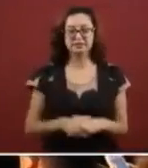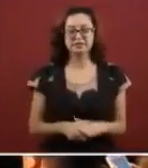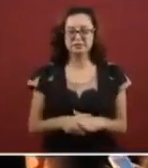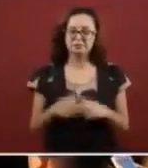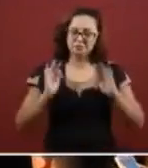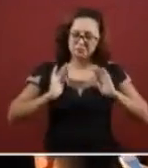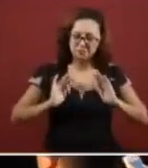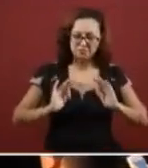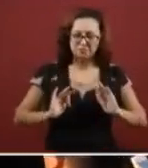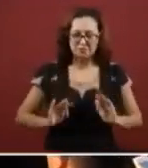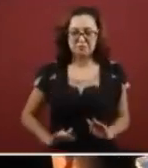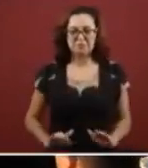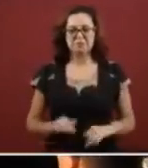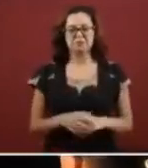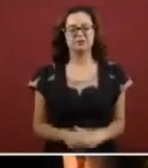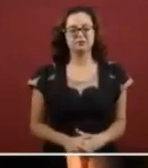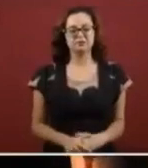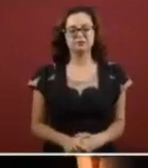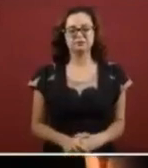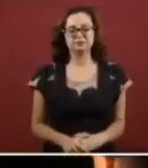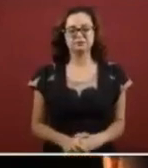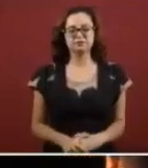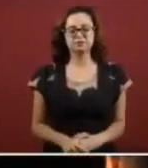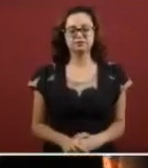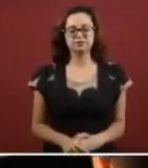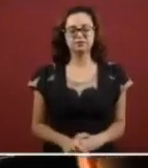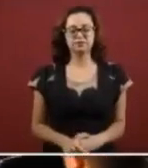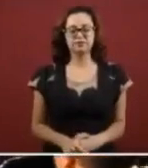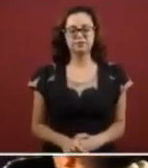tranquila. So we had a good week this week.